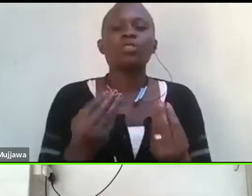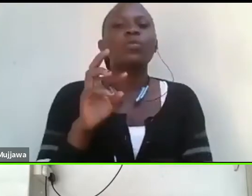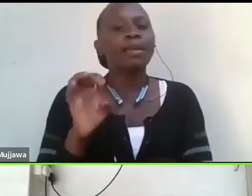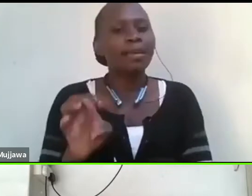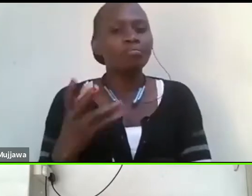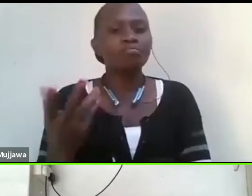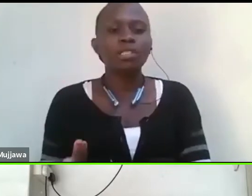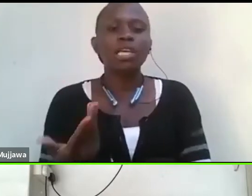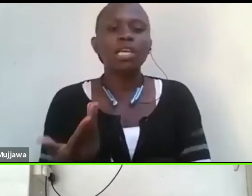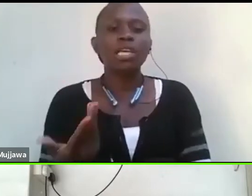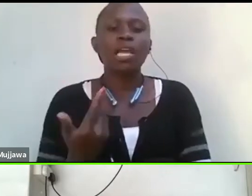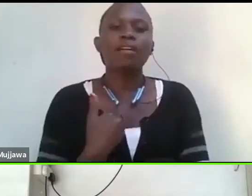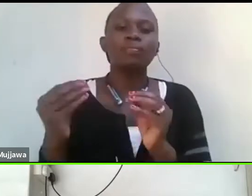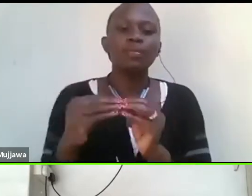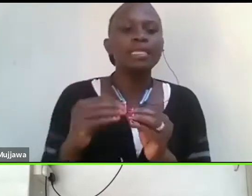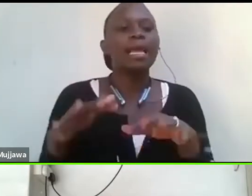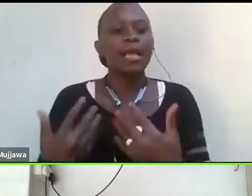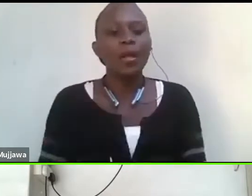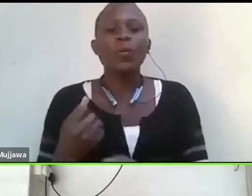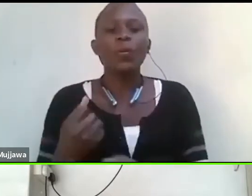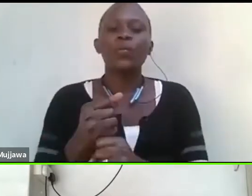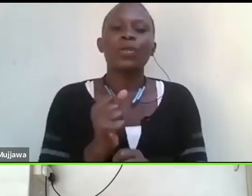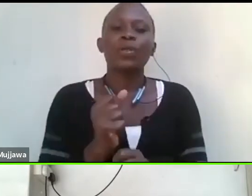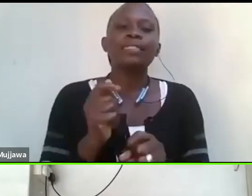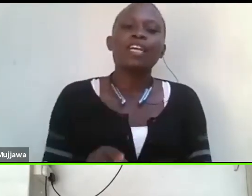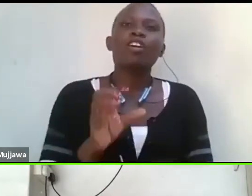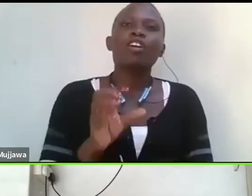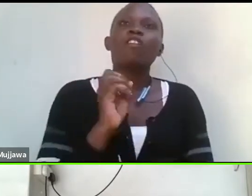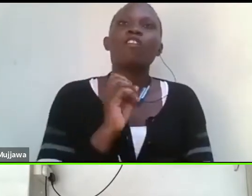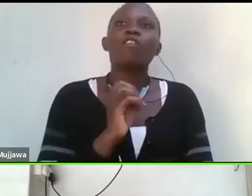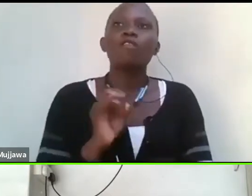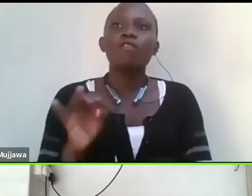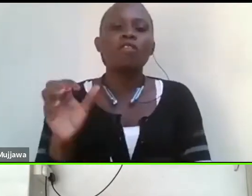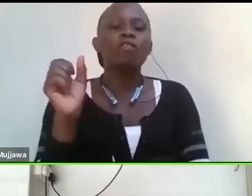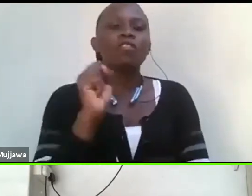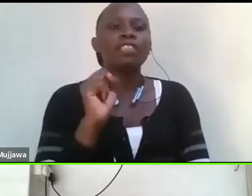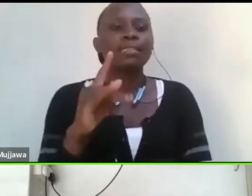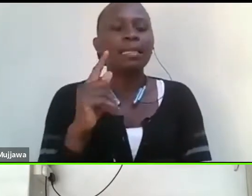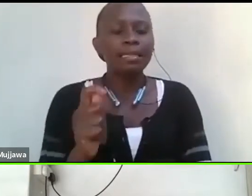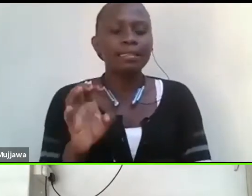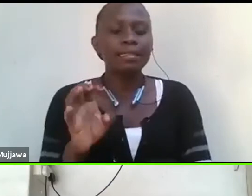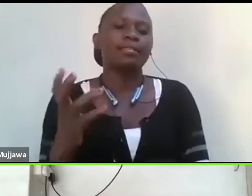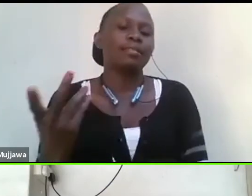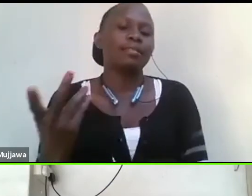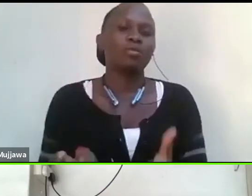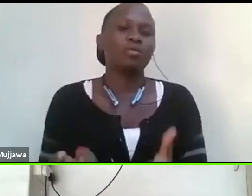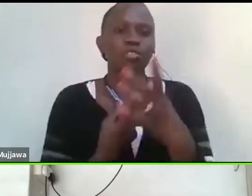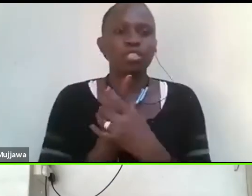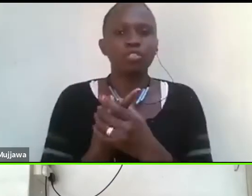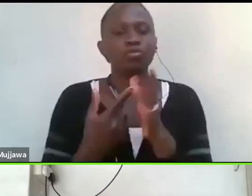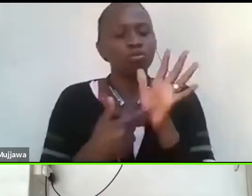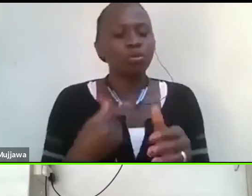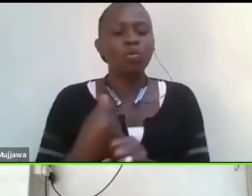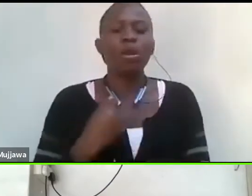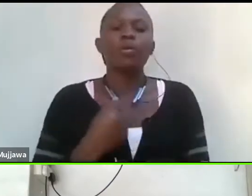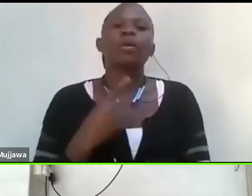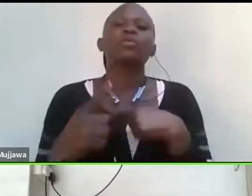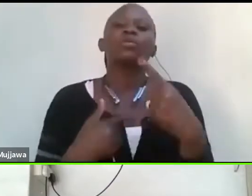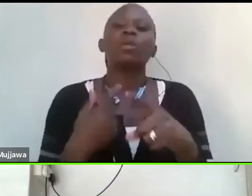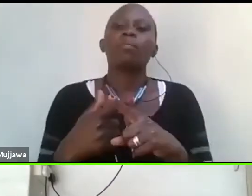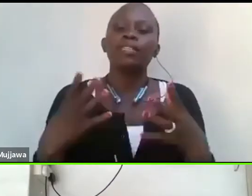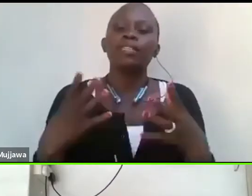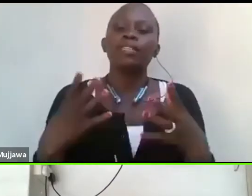even offsite, opportunities to show that actually work can go on even if I'm not physically on site. That is an